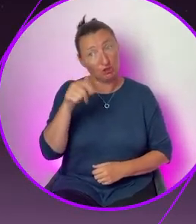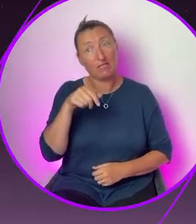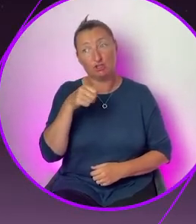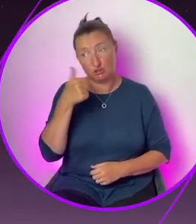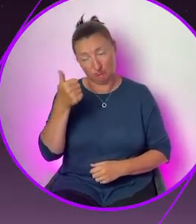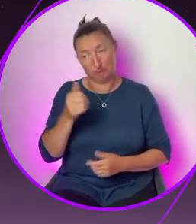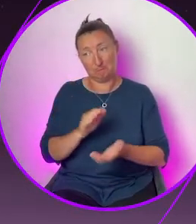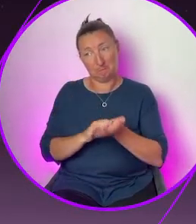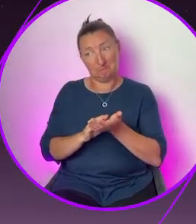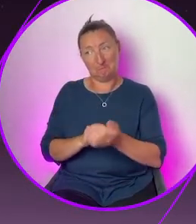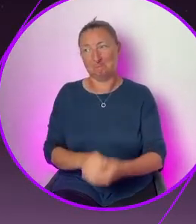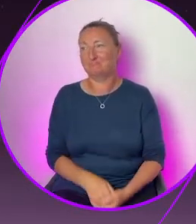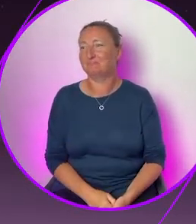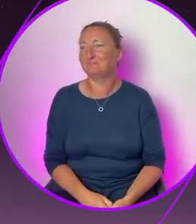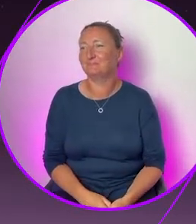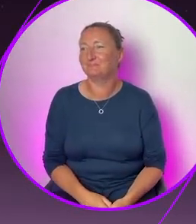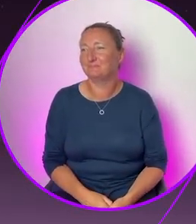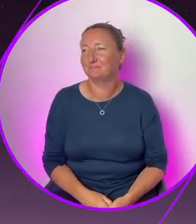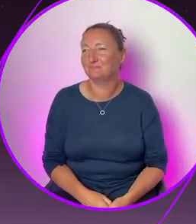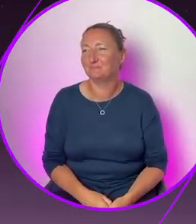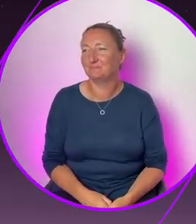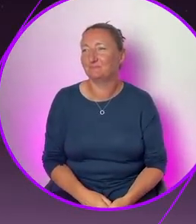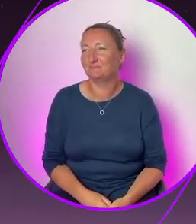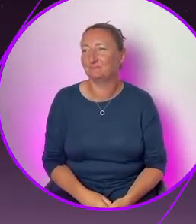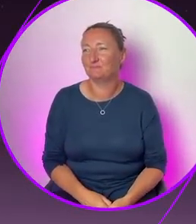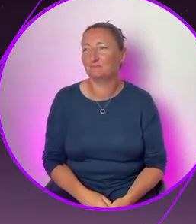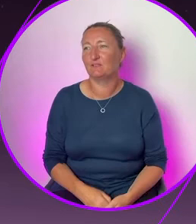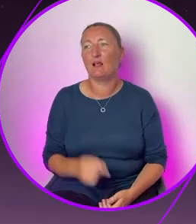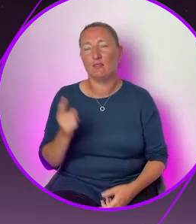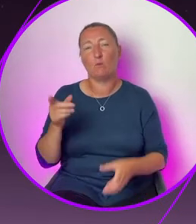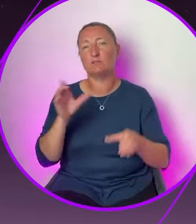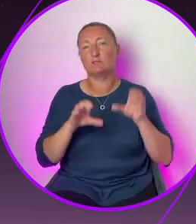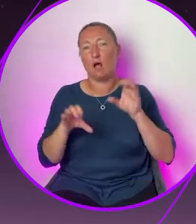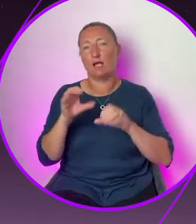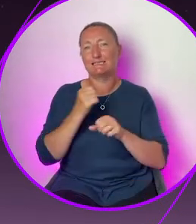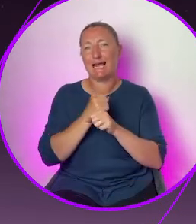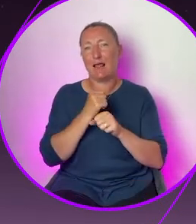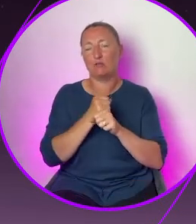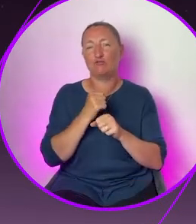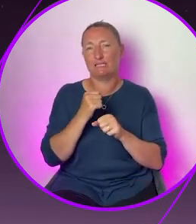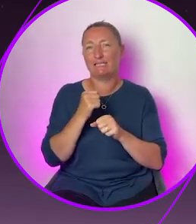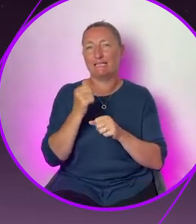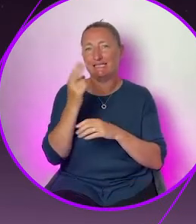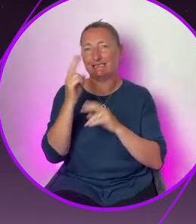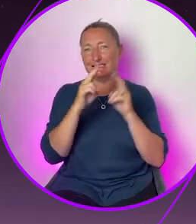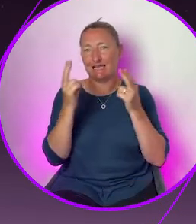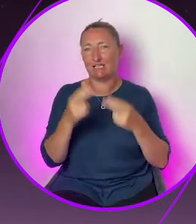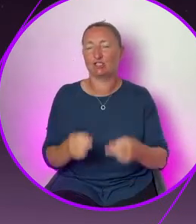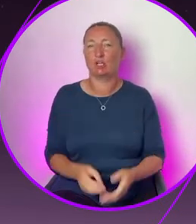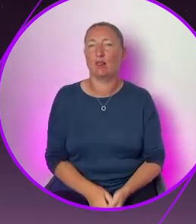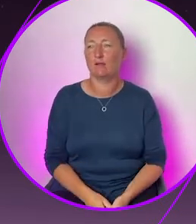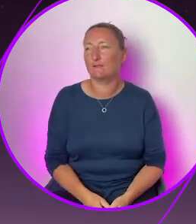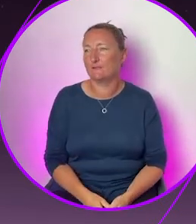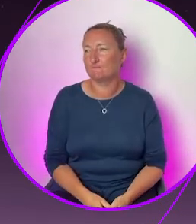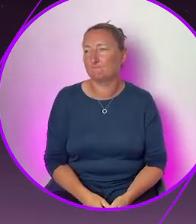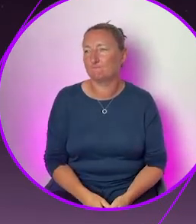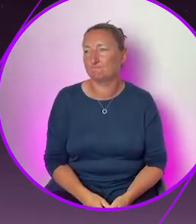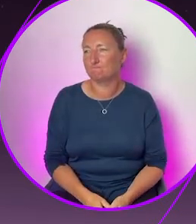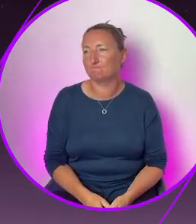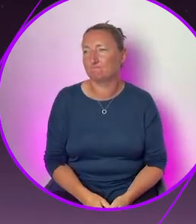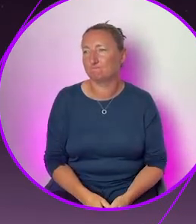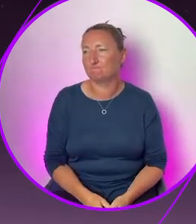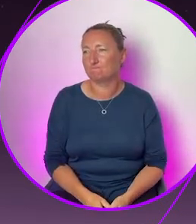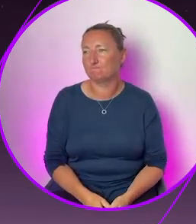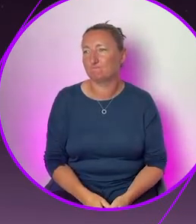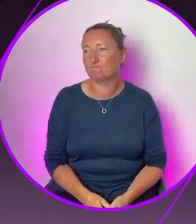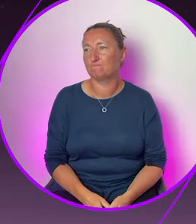done. That came from our friends at Science Gallery International. Good question. Thank you. Next one, a